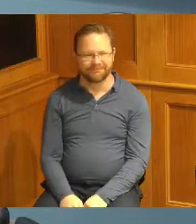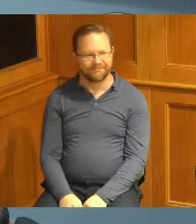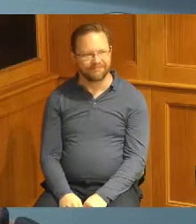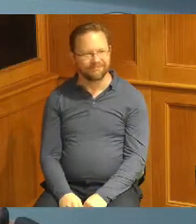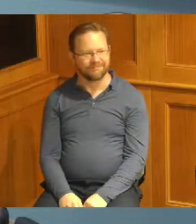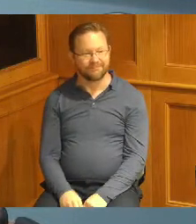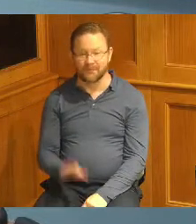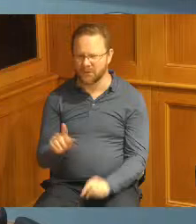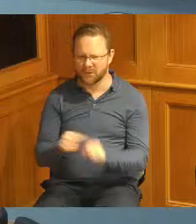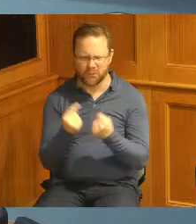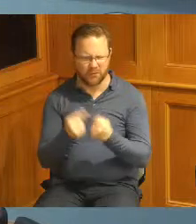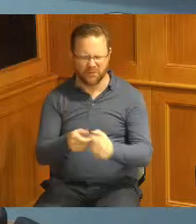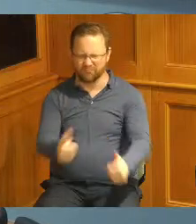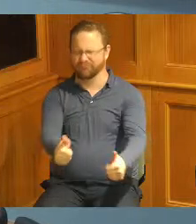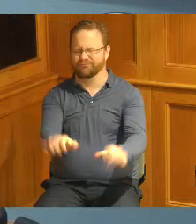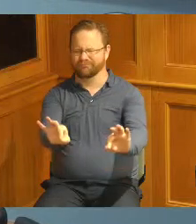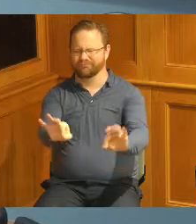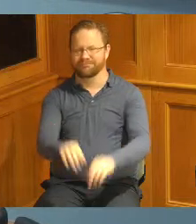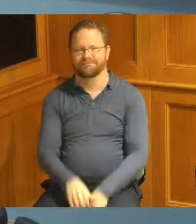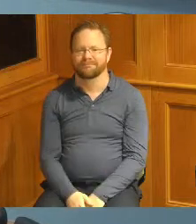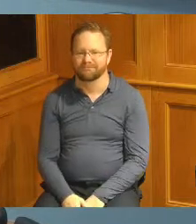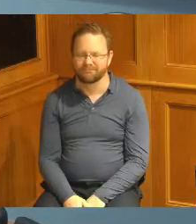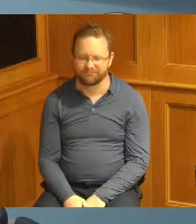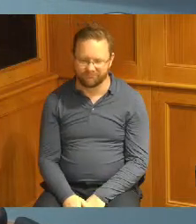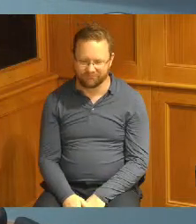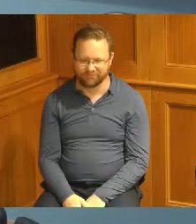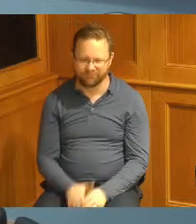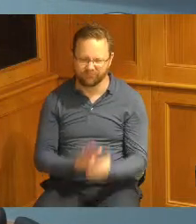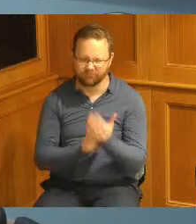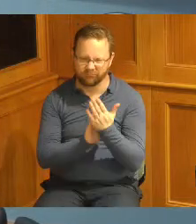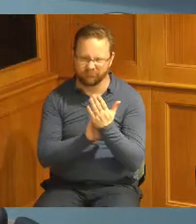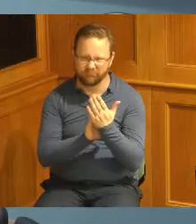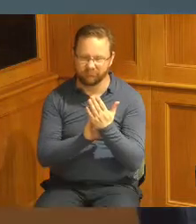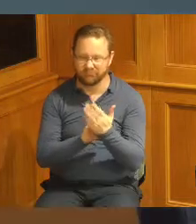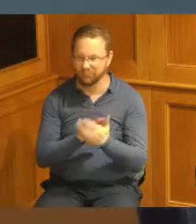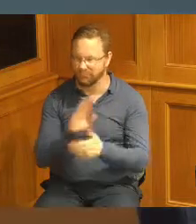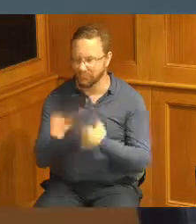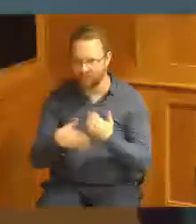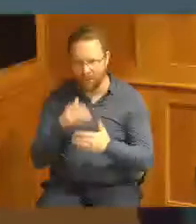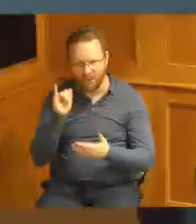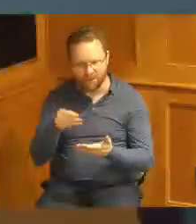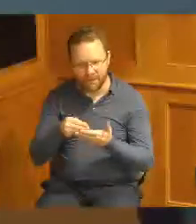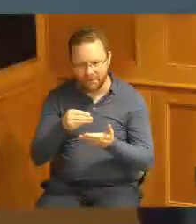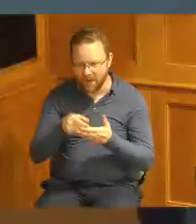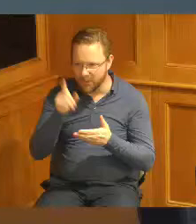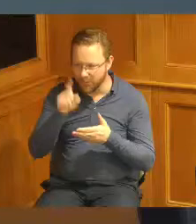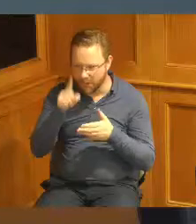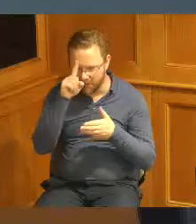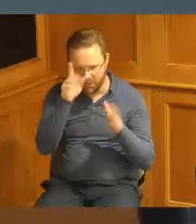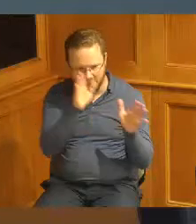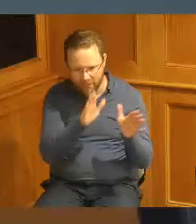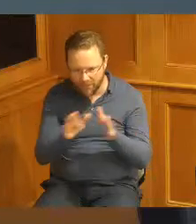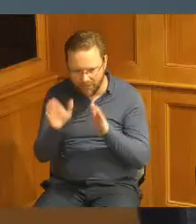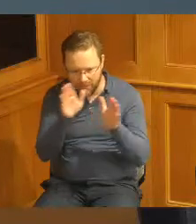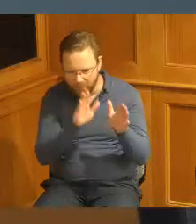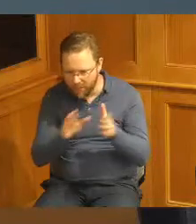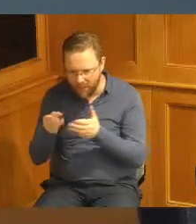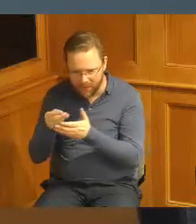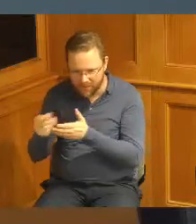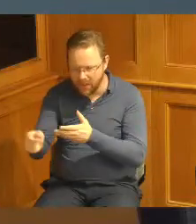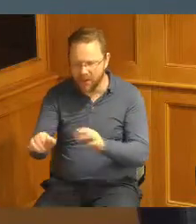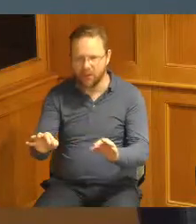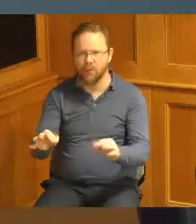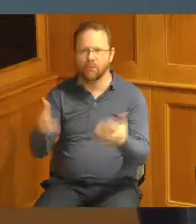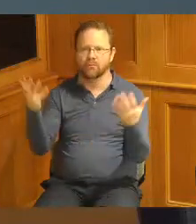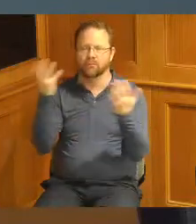And your team rocks too. Just as was said earlier, all the money you and the county had to work with, and